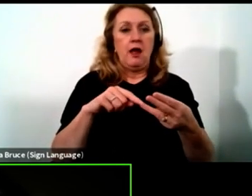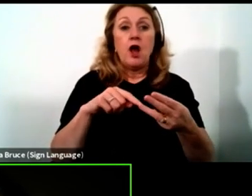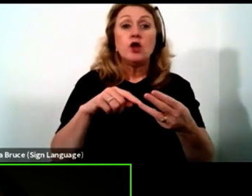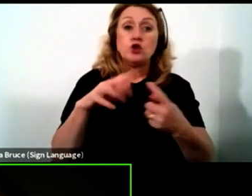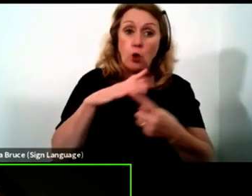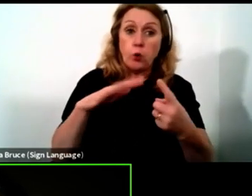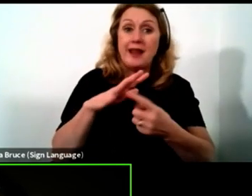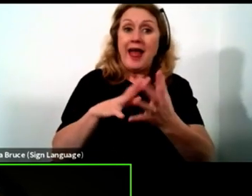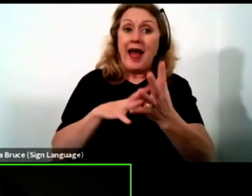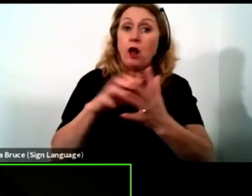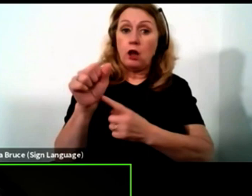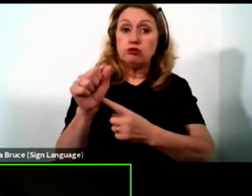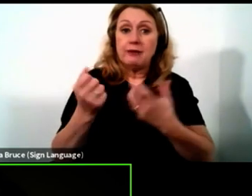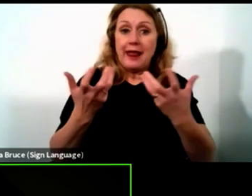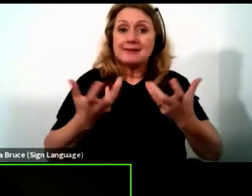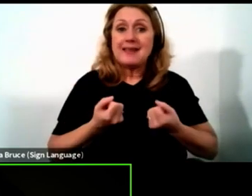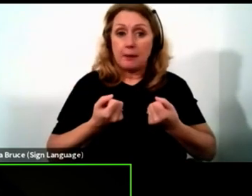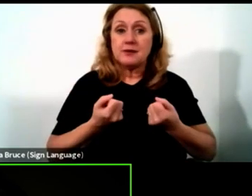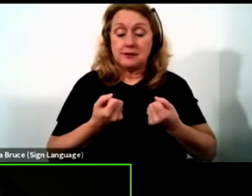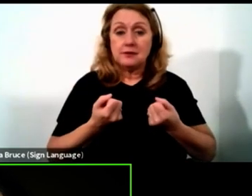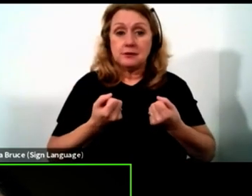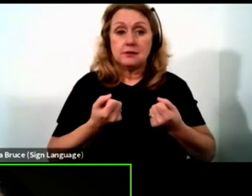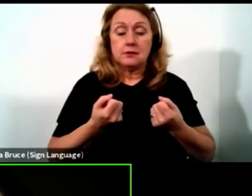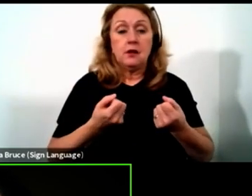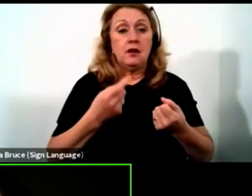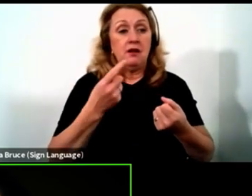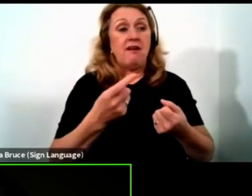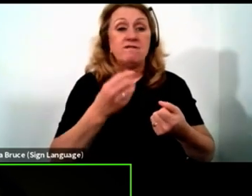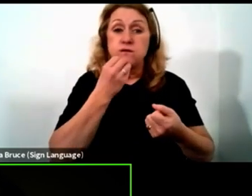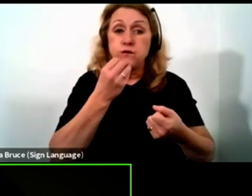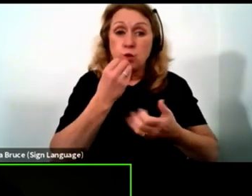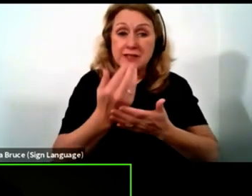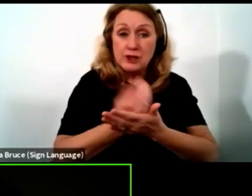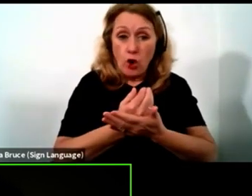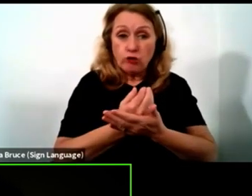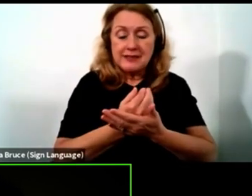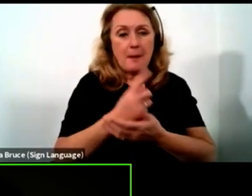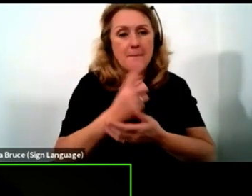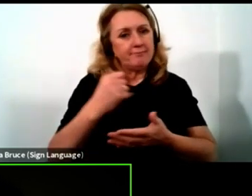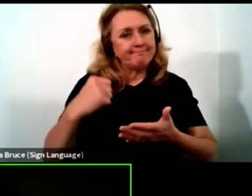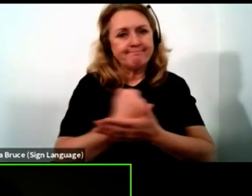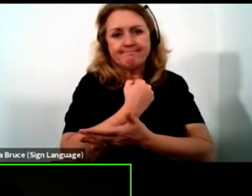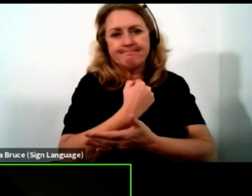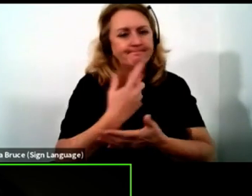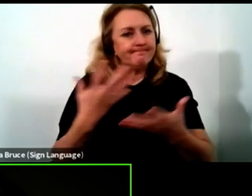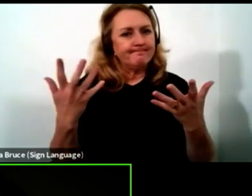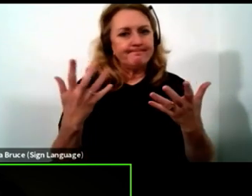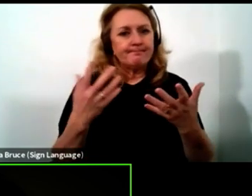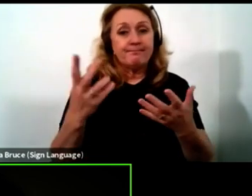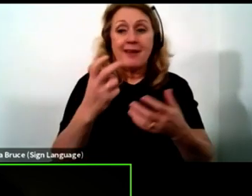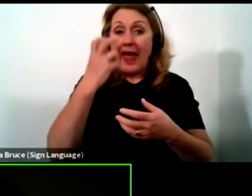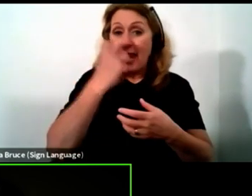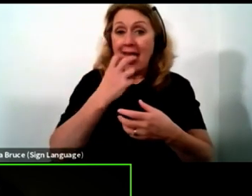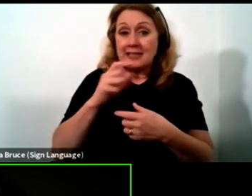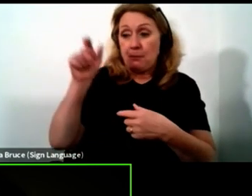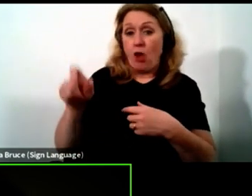culturally acceptable. This is an area that can provide food security. And unfortunately, every time an elderly